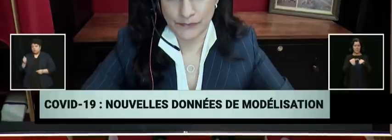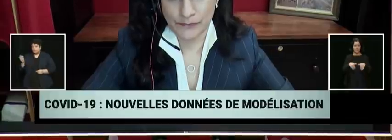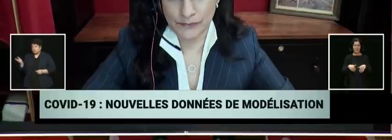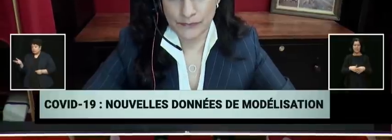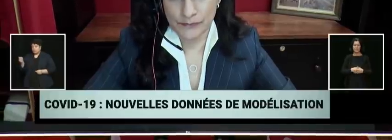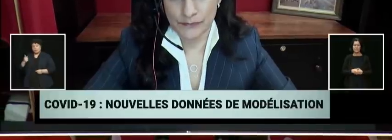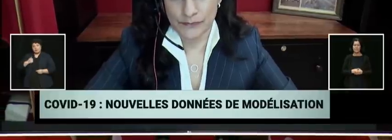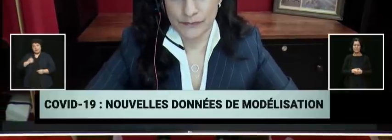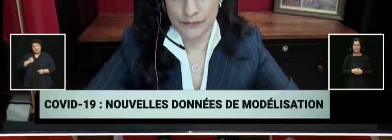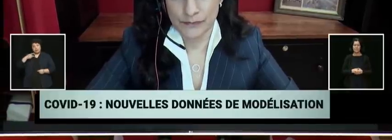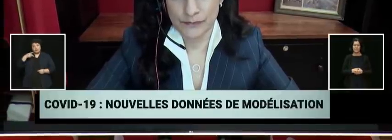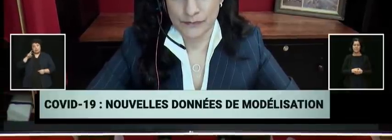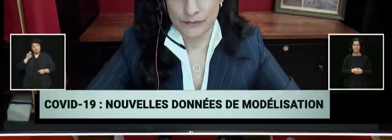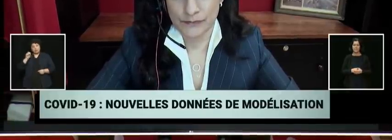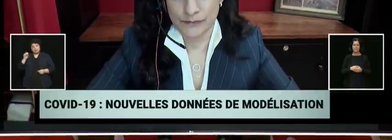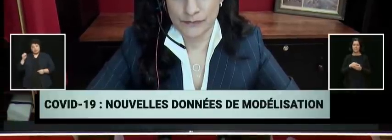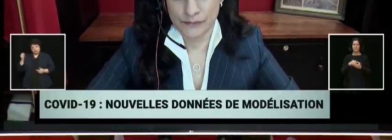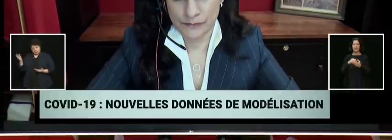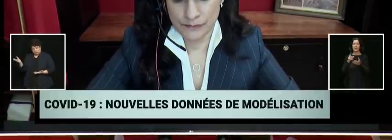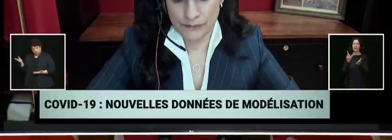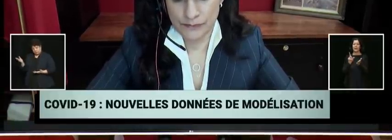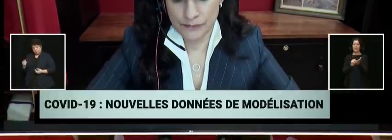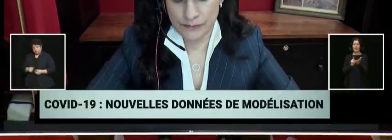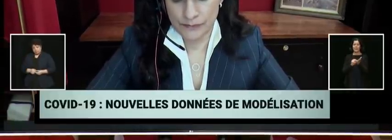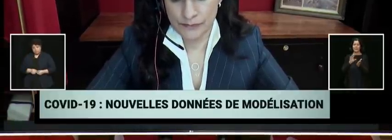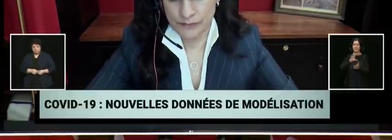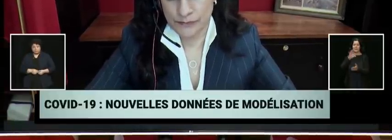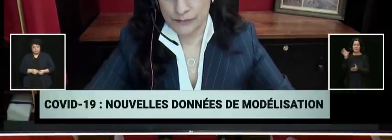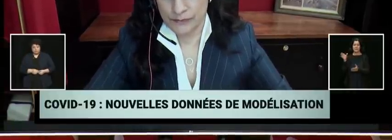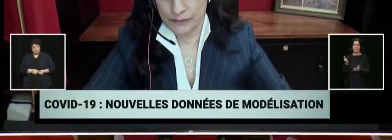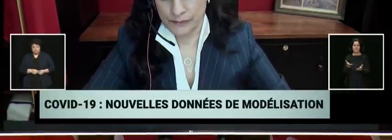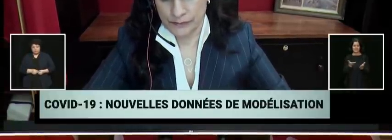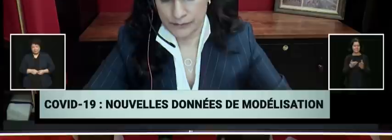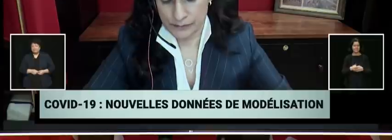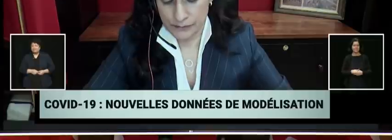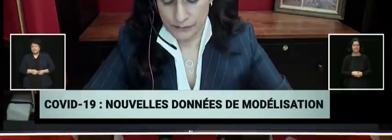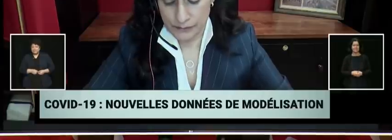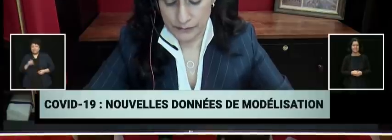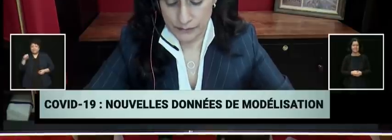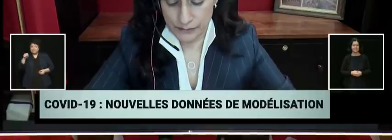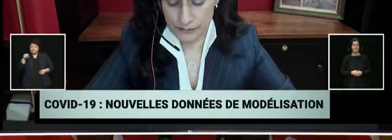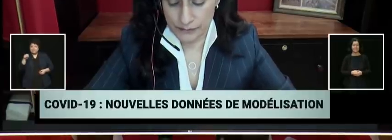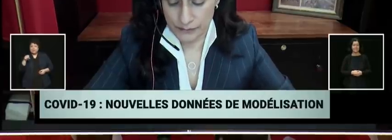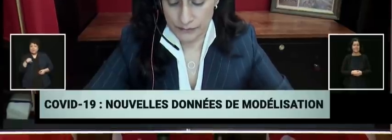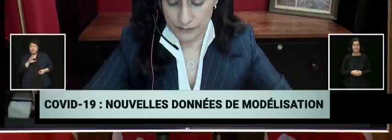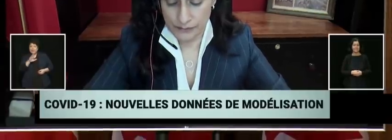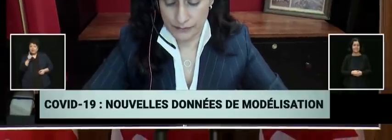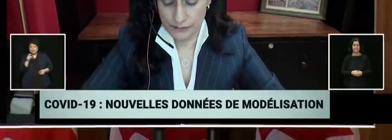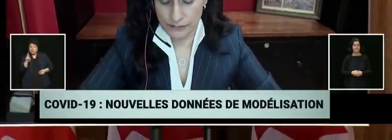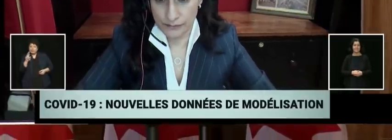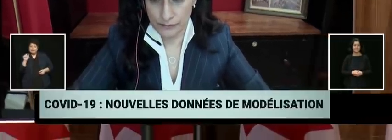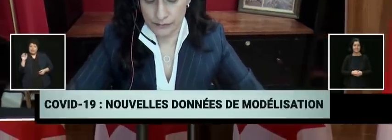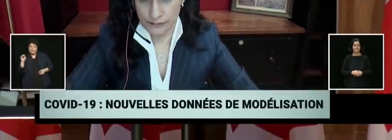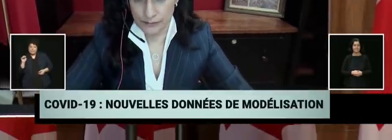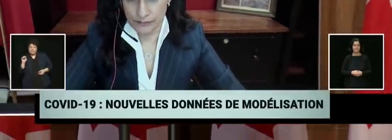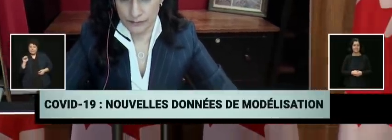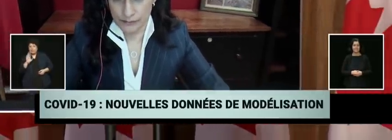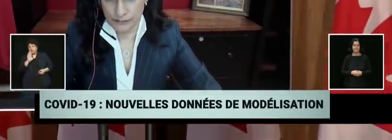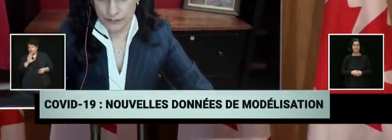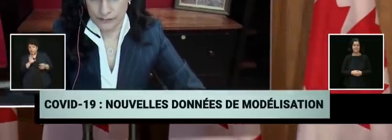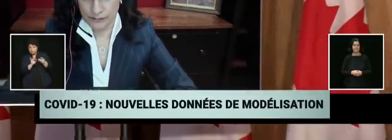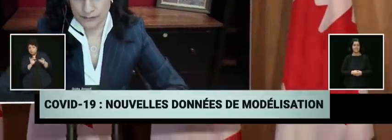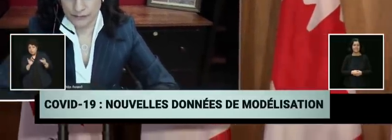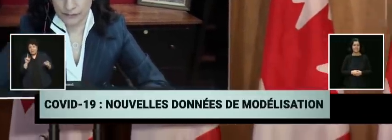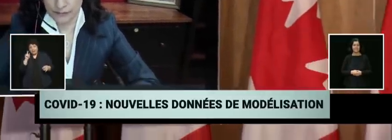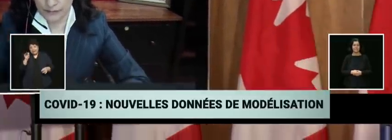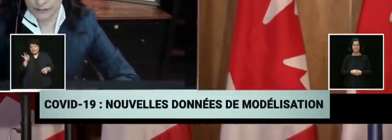La parole est à vous. Please go ahead. Yeah, Dr. Tam, you said that if we lift measures too soon, we